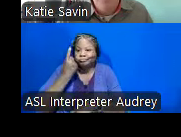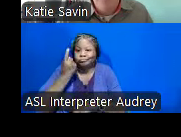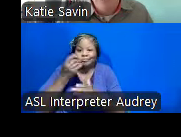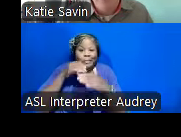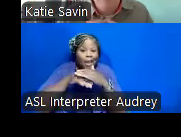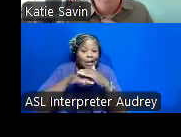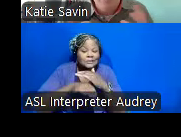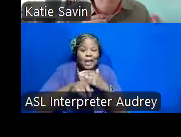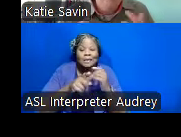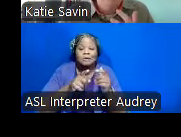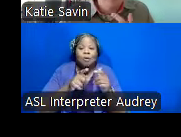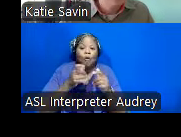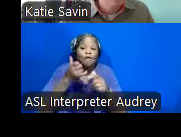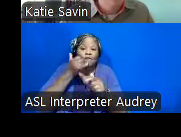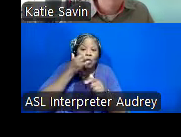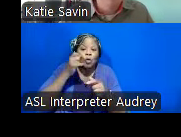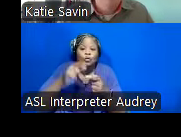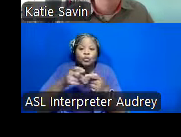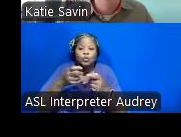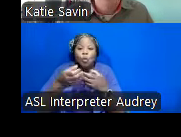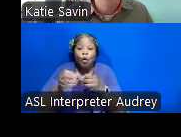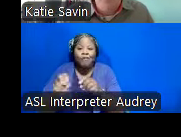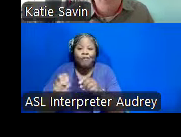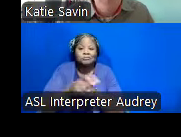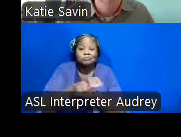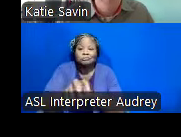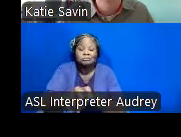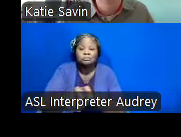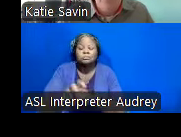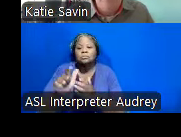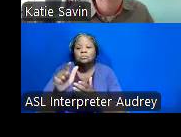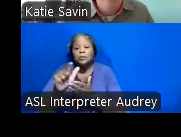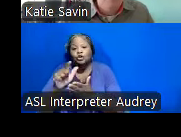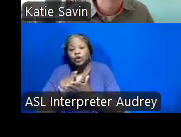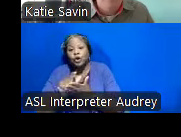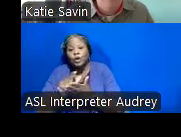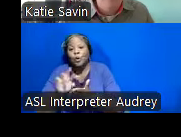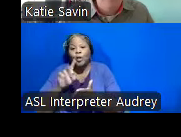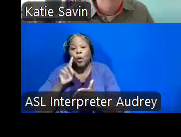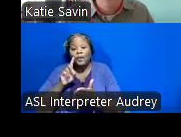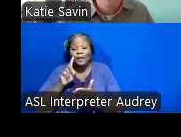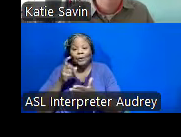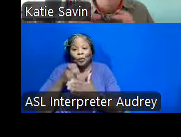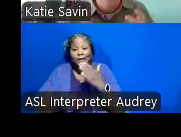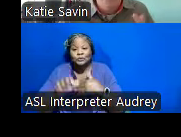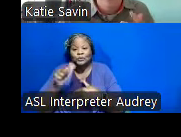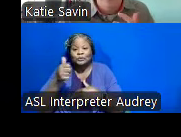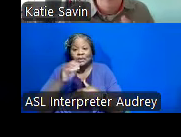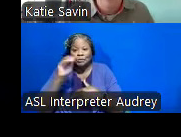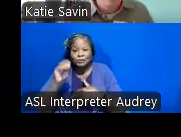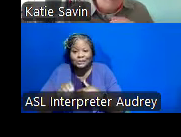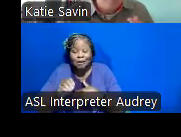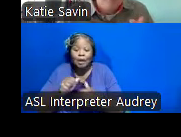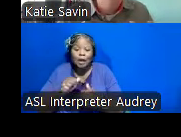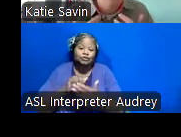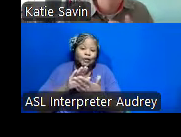automatic rerouting of phones between field offices, returning overpayment withholding rates to 10%, addressing the issues